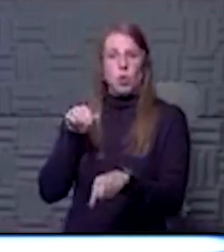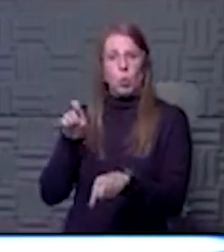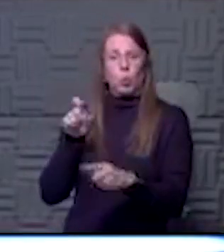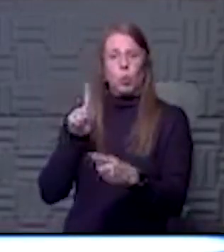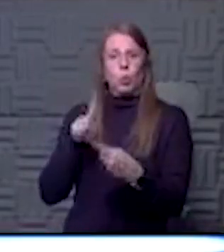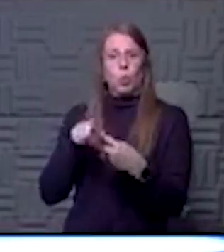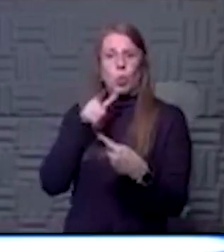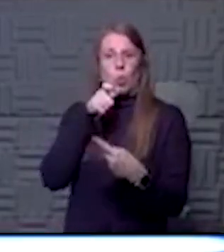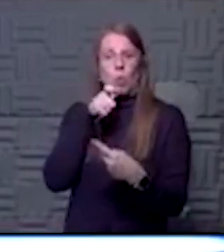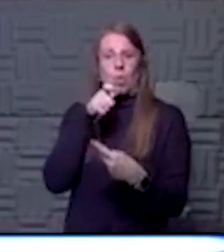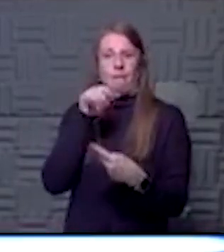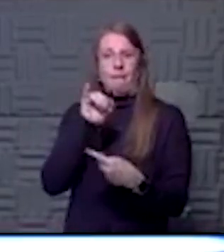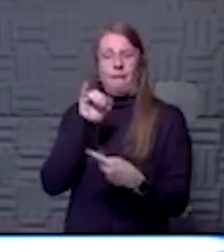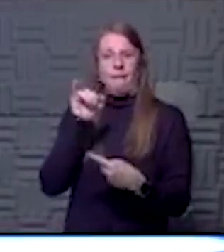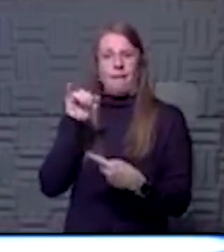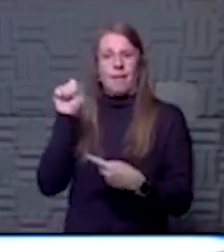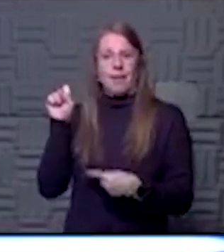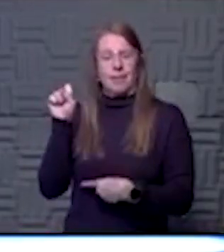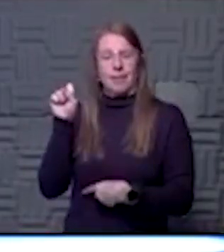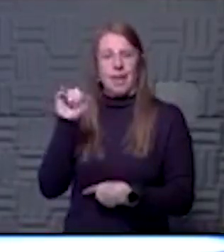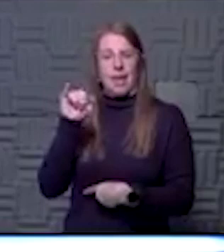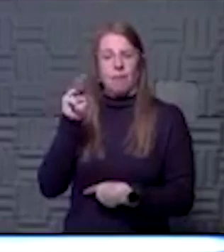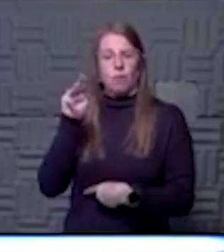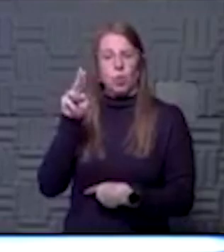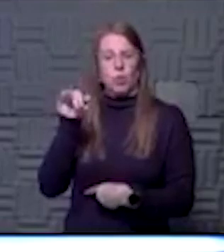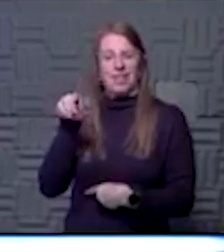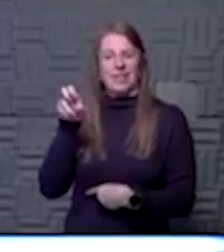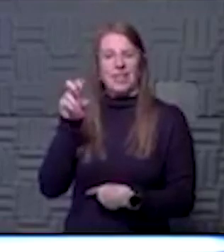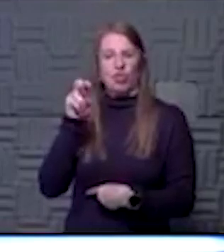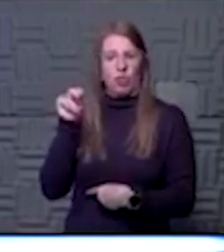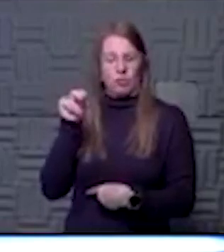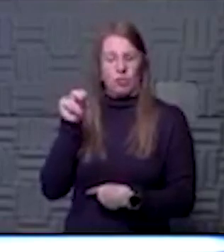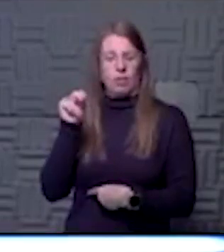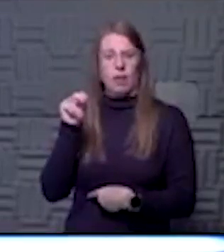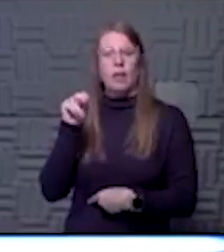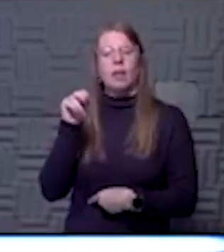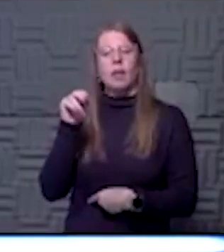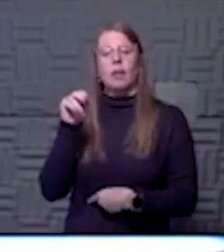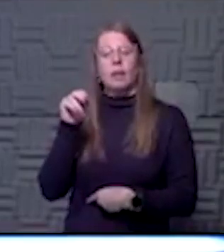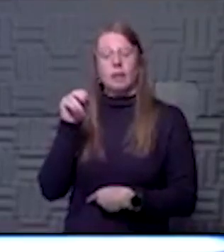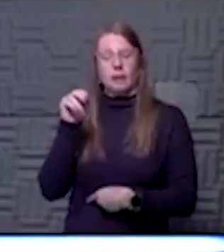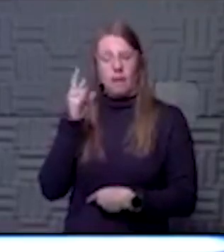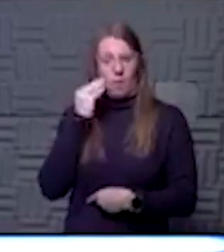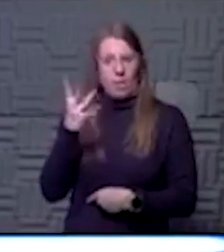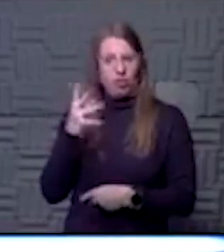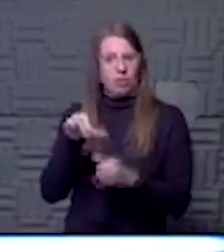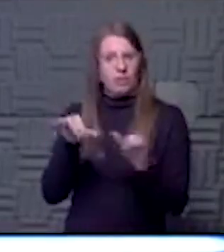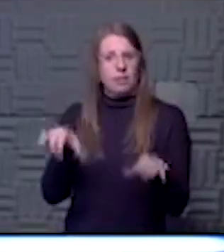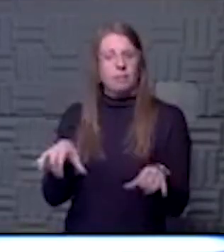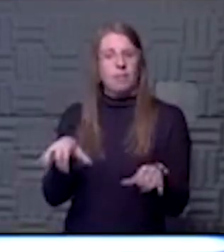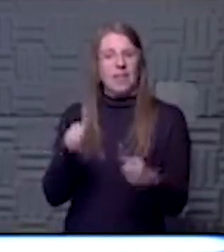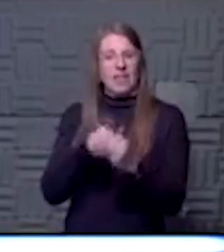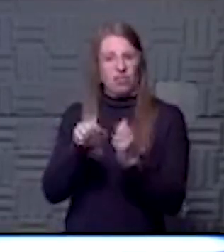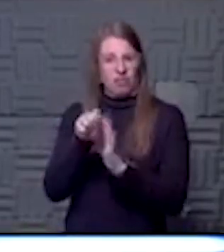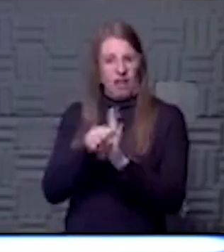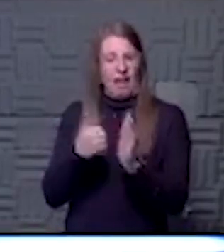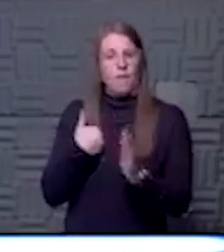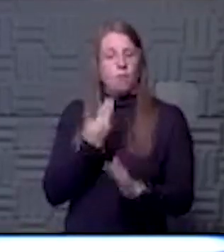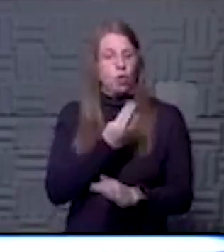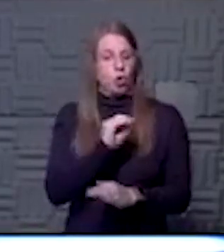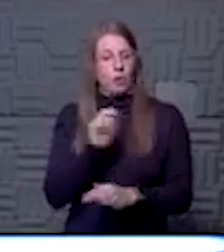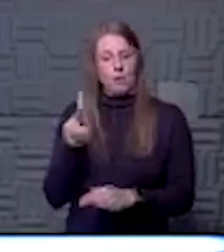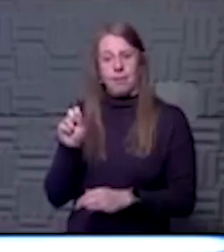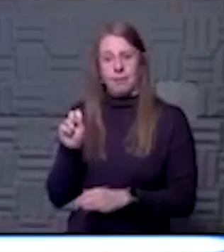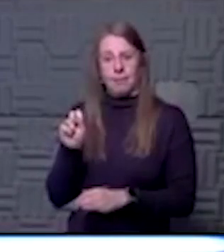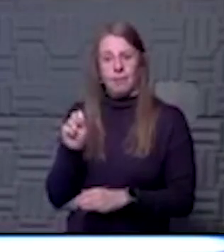to the IIS, the Immunization Information System. Each state has one. Missouri and